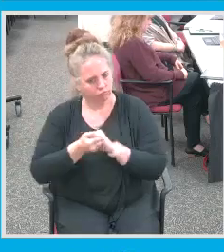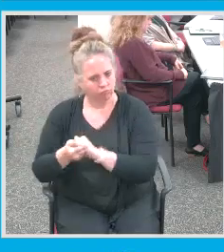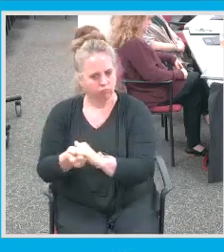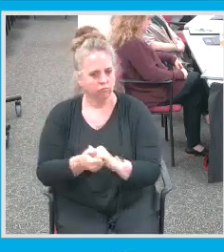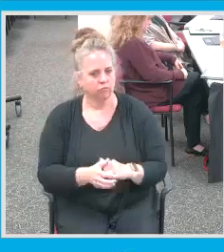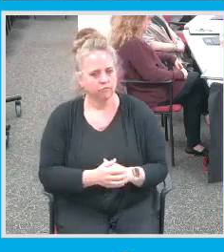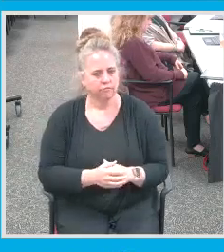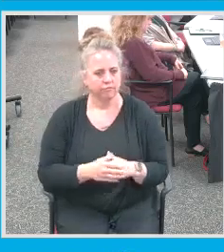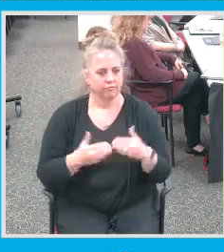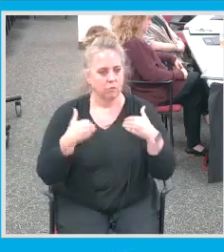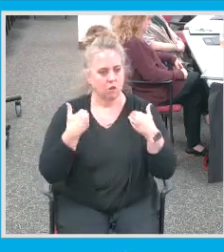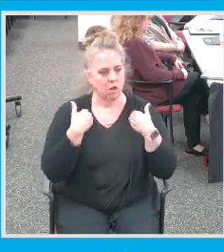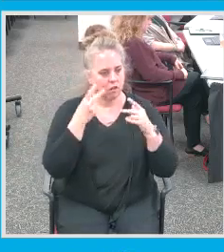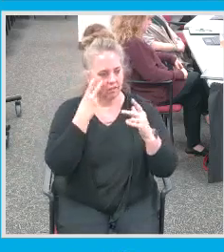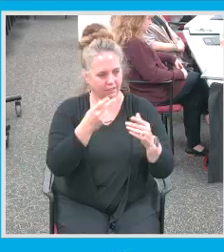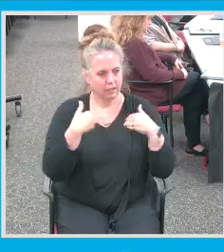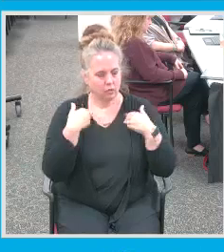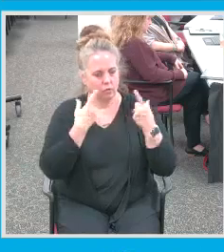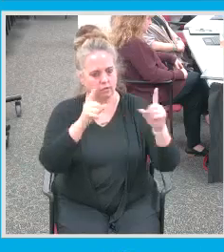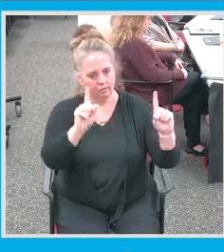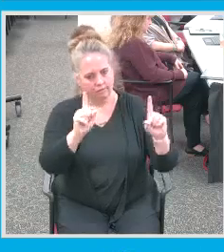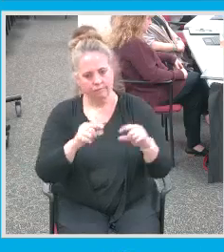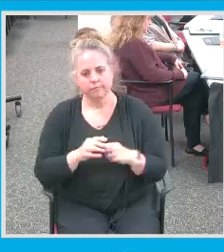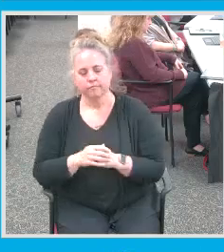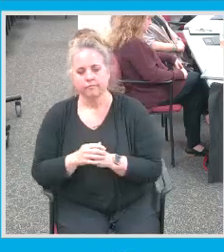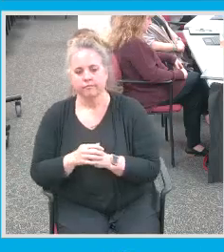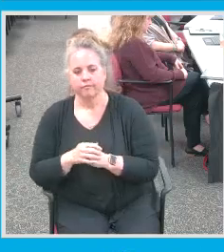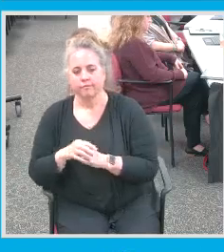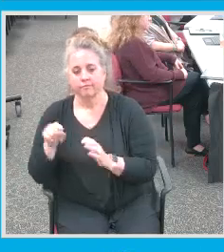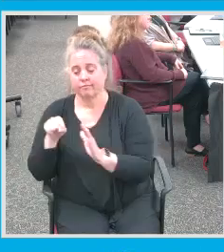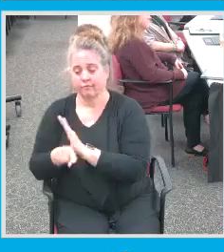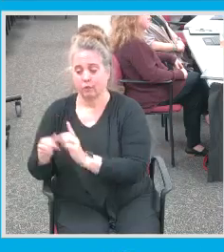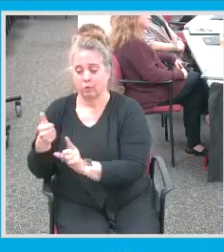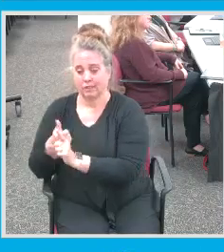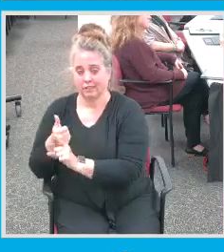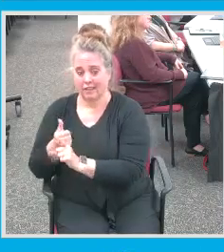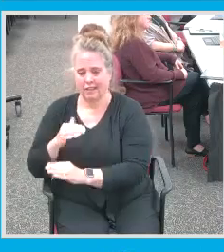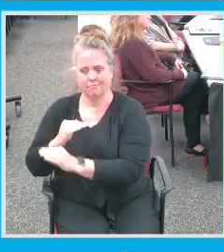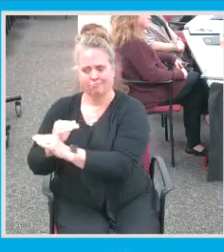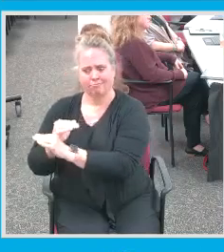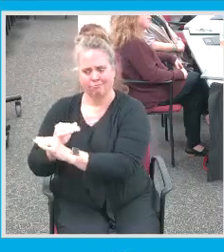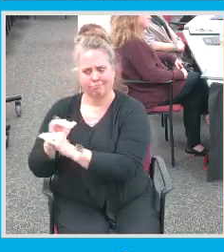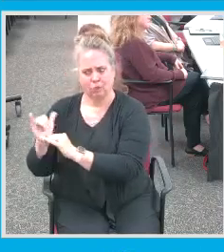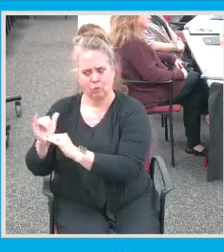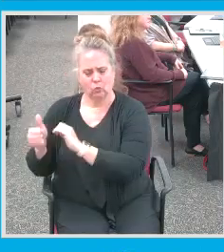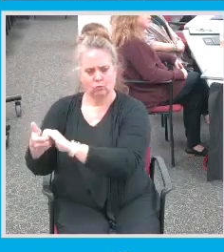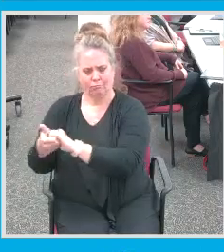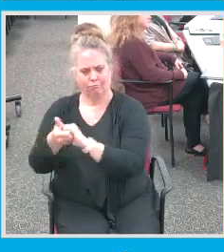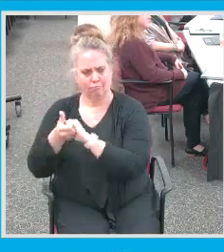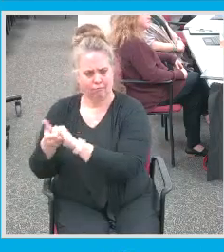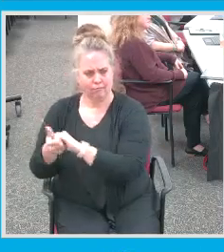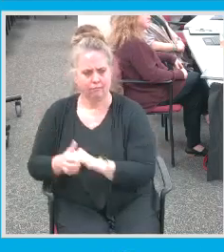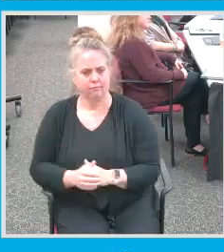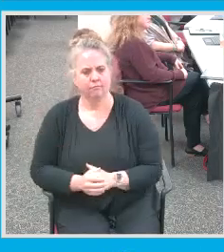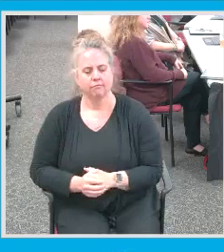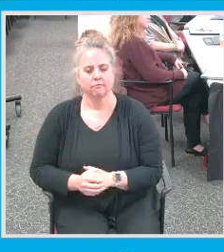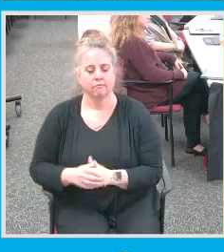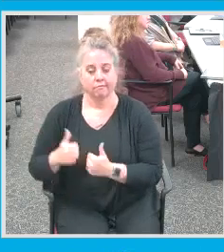being incorporated into this suicide prevention collaborative that's also working as well, focusing on veterans, military